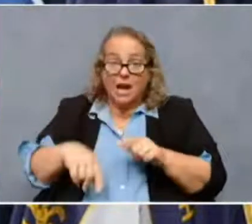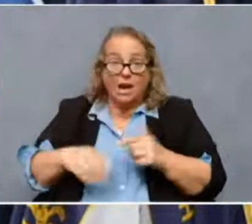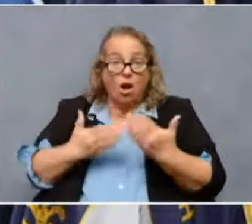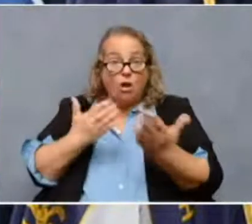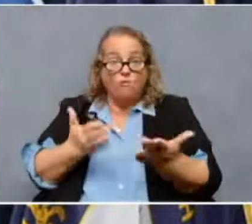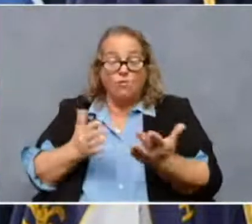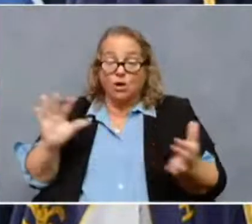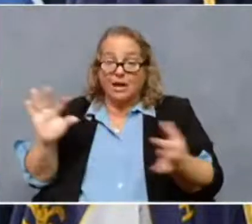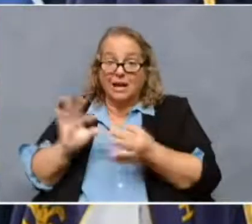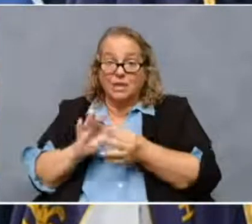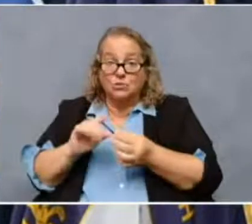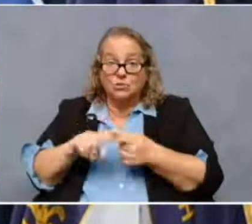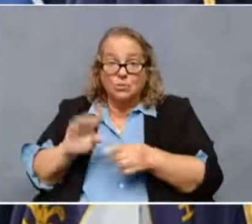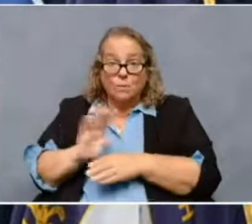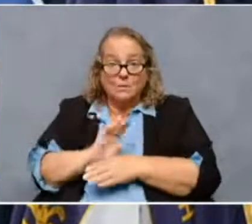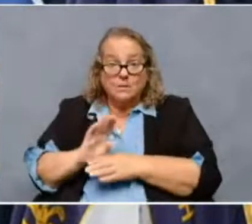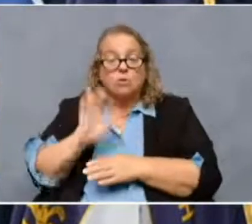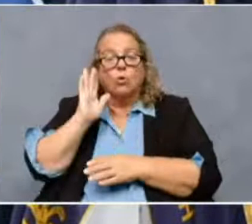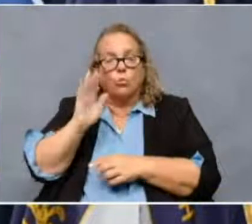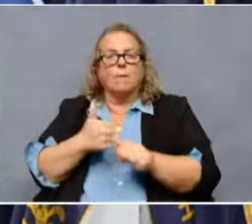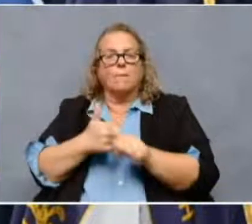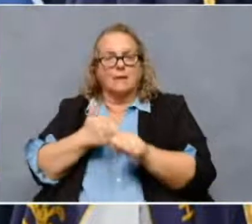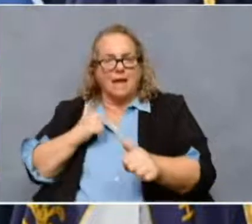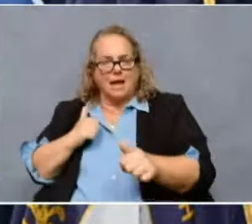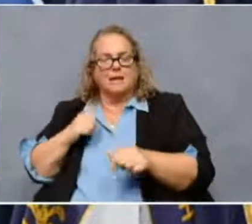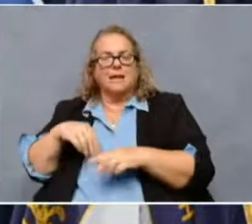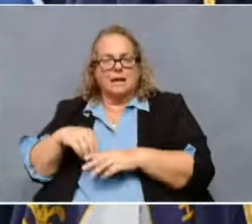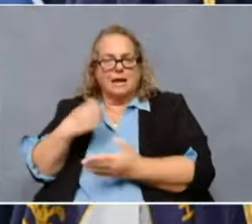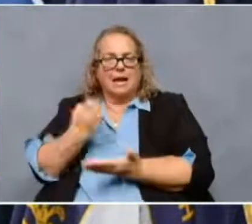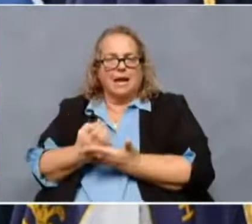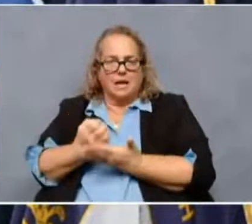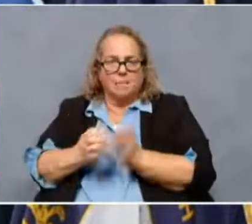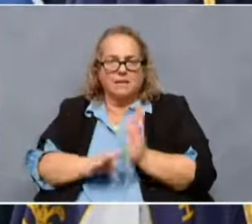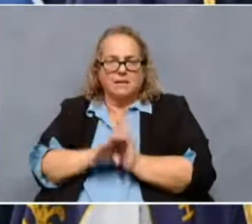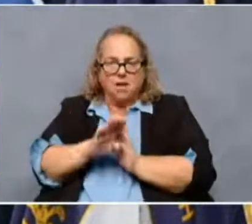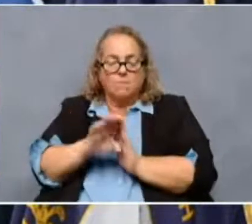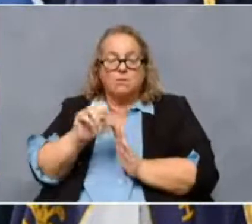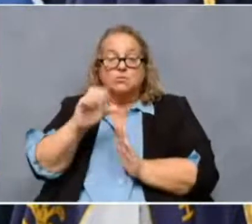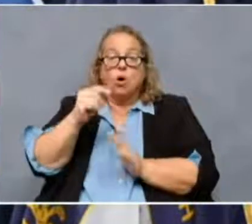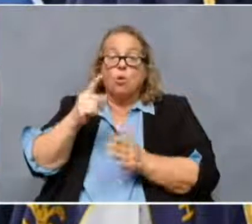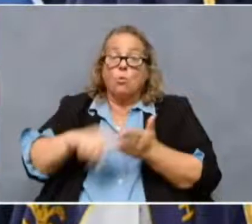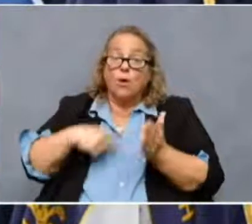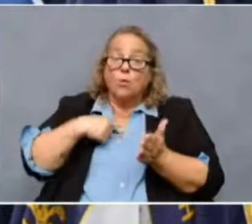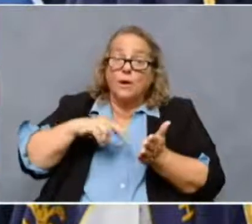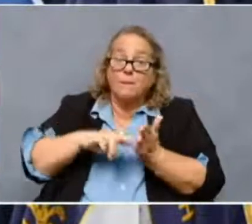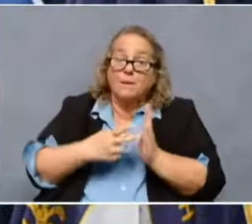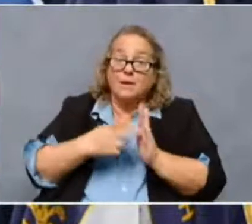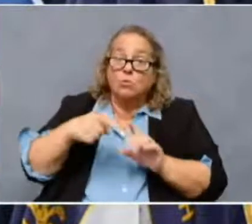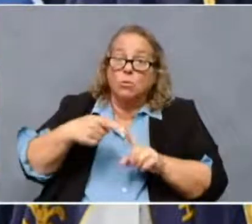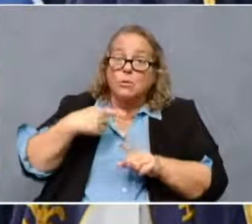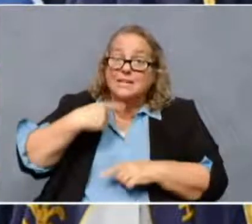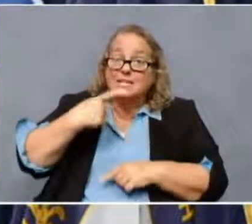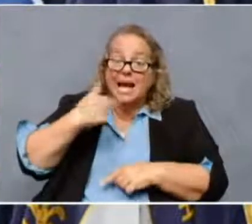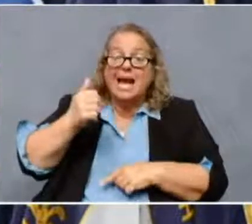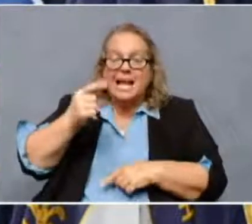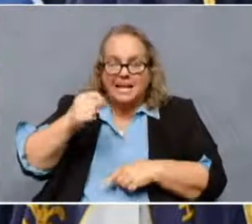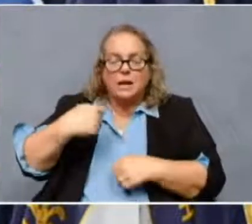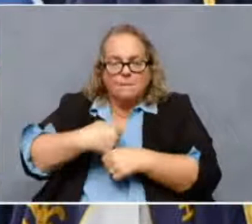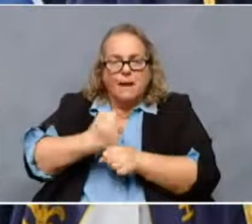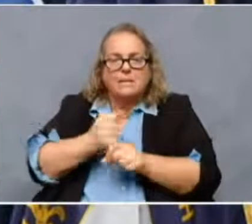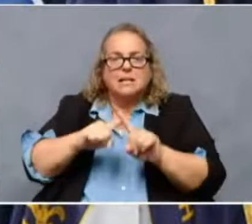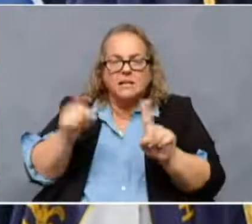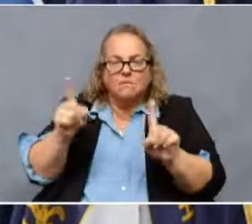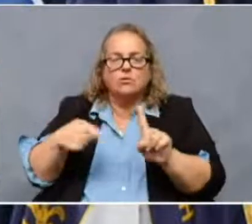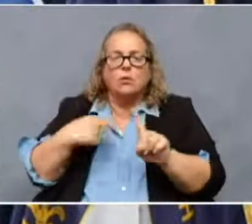businesses, will fall behind in economic development. And so that's what we mean when we say it matters that we create this opportunity in every